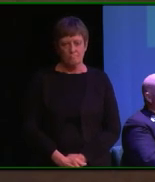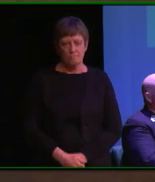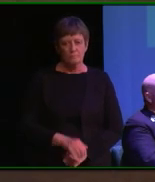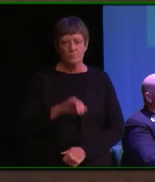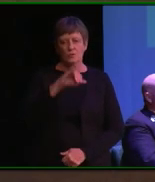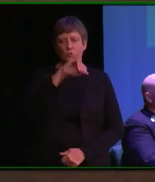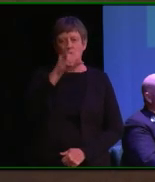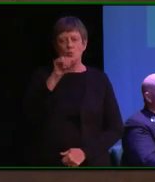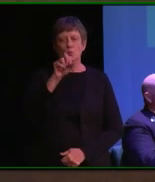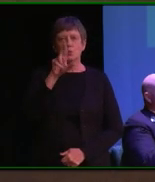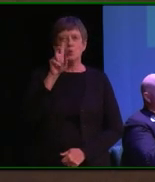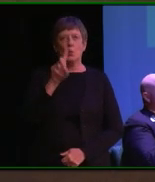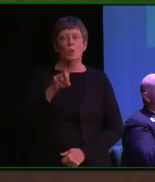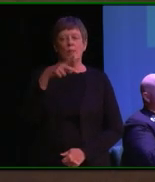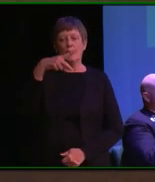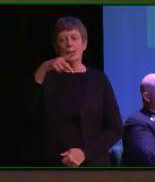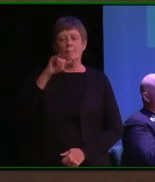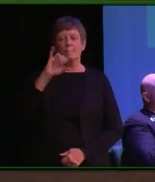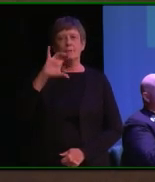Jordan Pacheco.